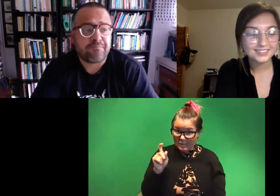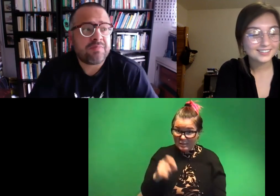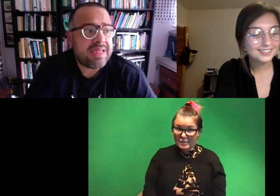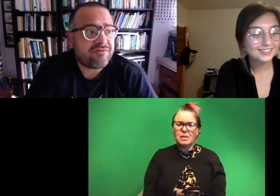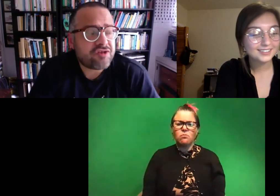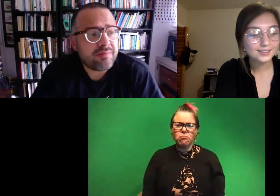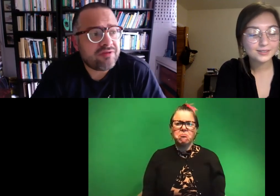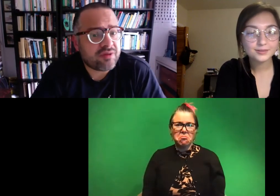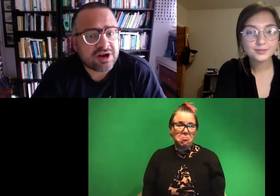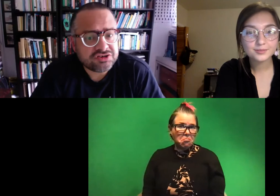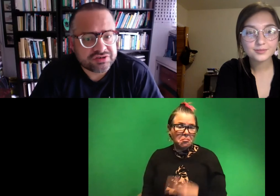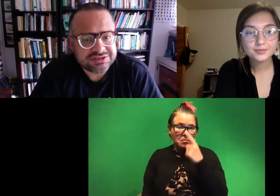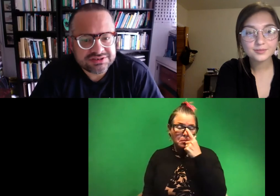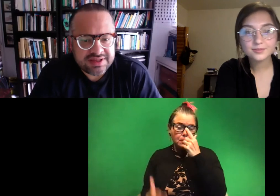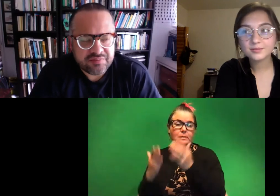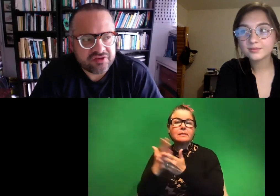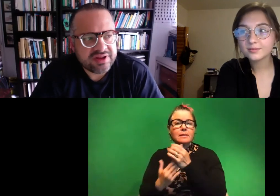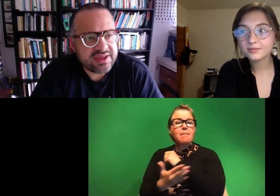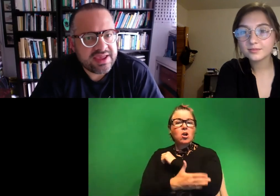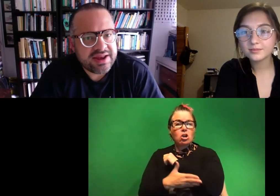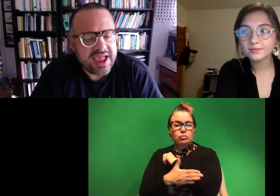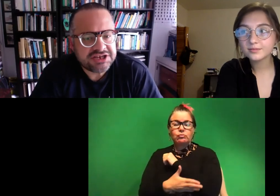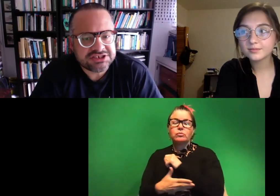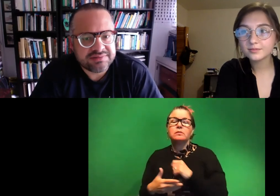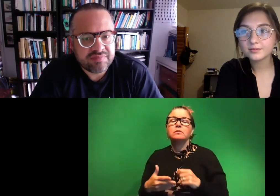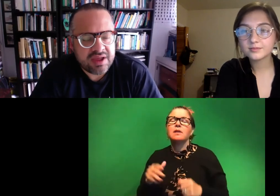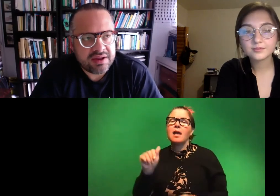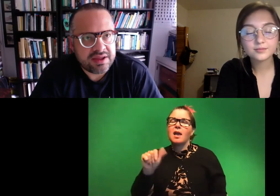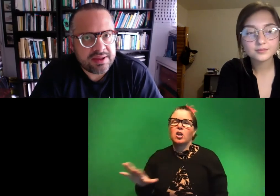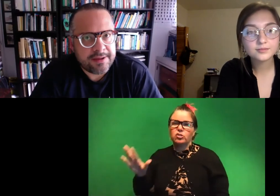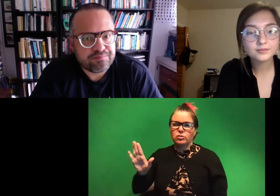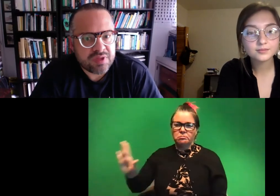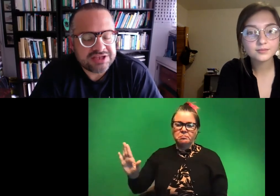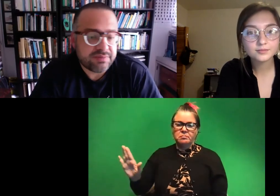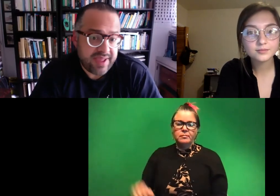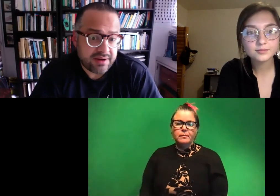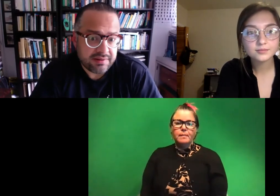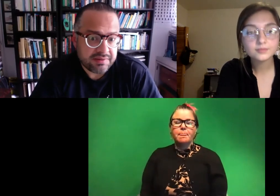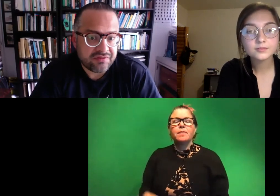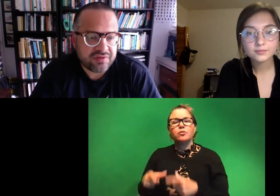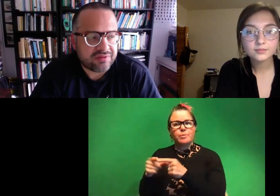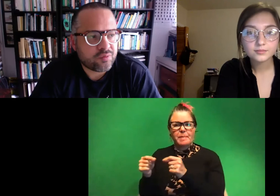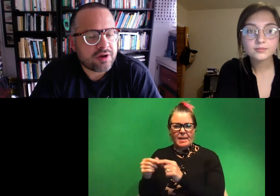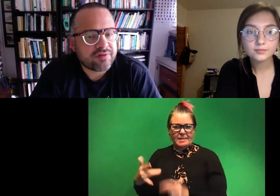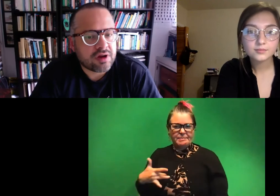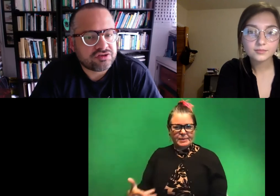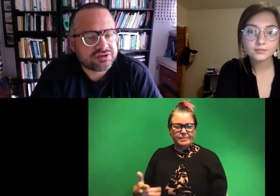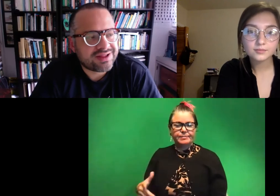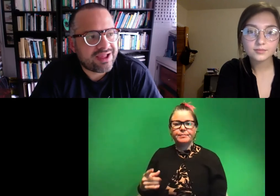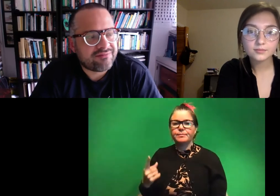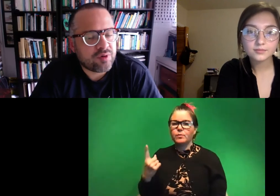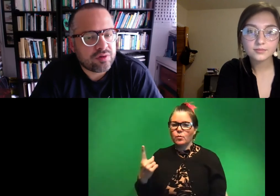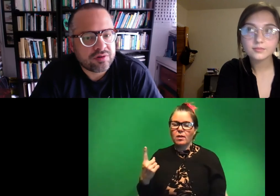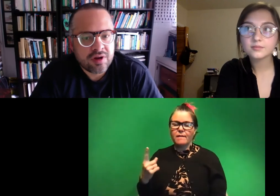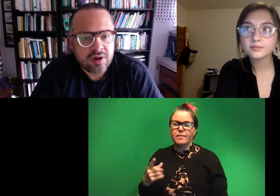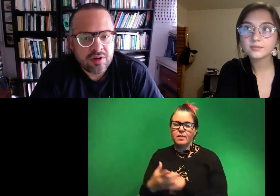yeah. In some countries, especially in Asia and in Japan, that's one of the countries that